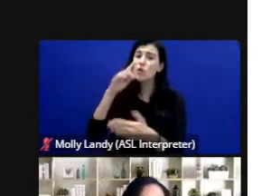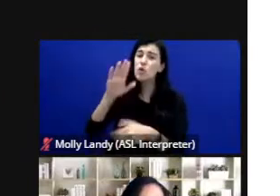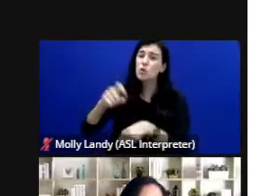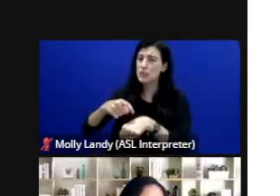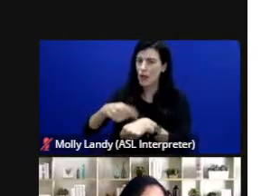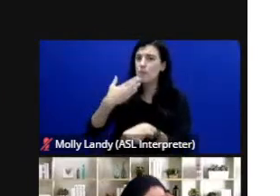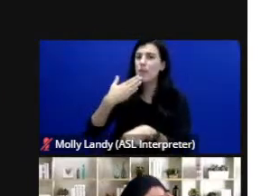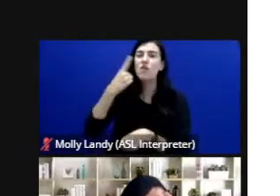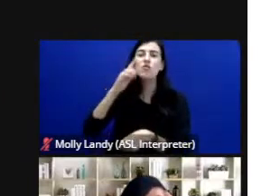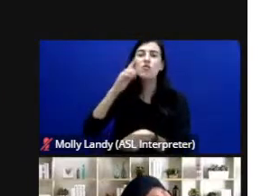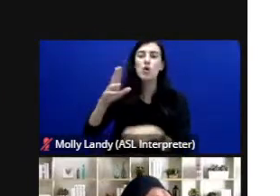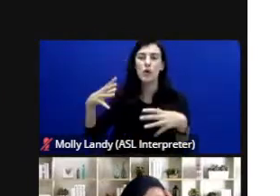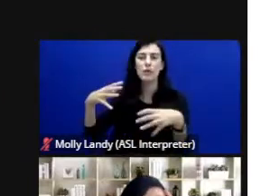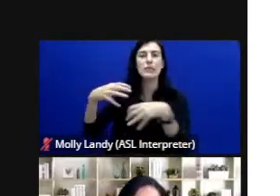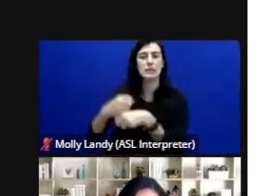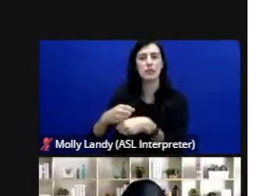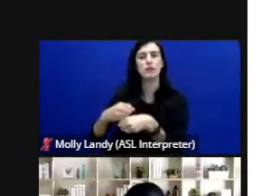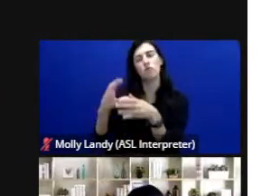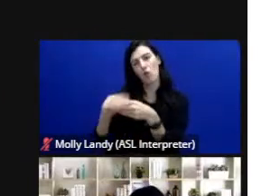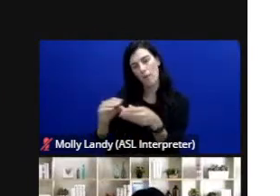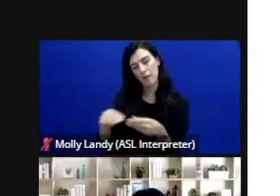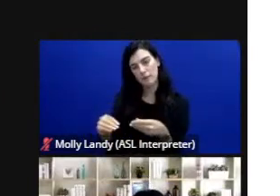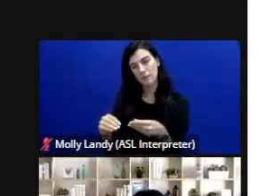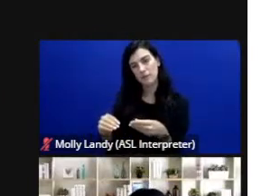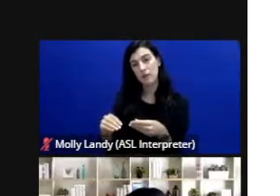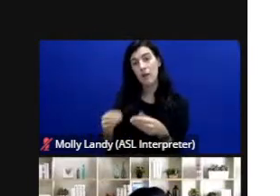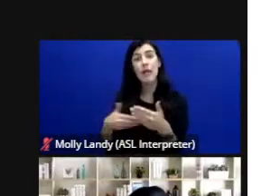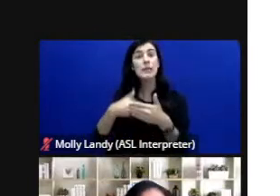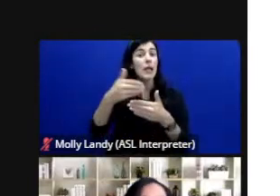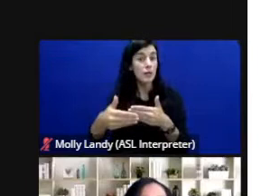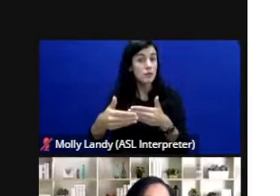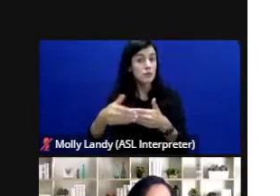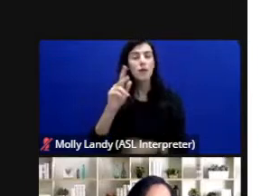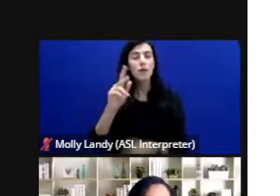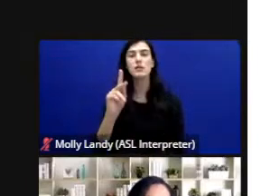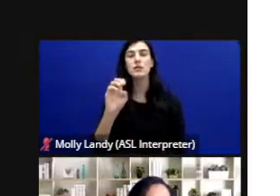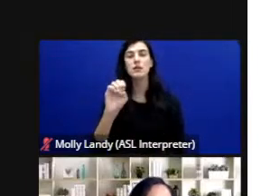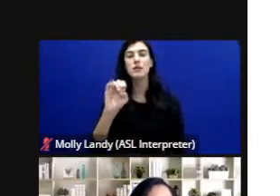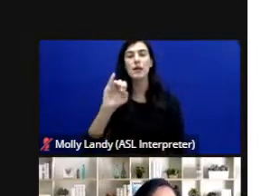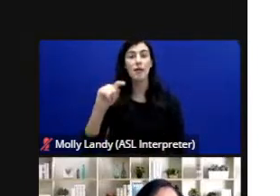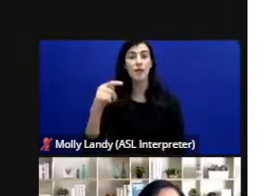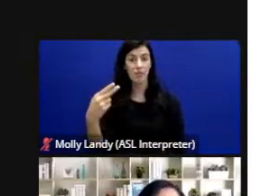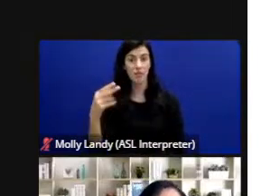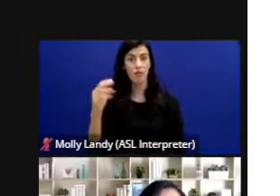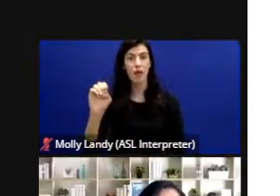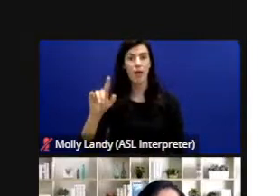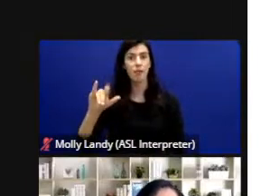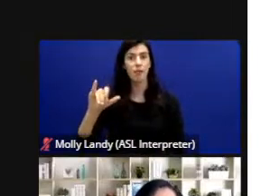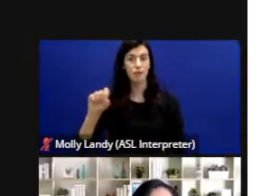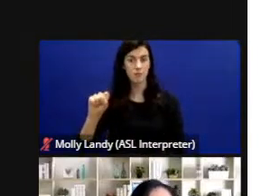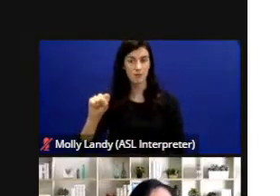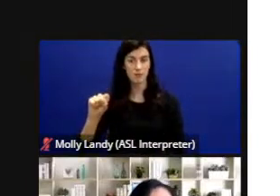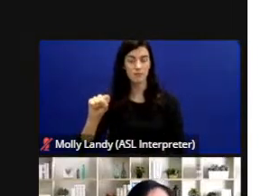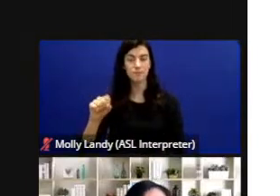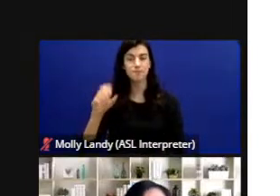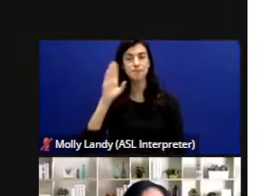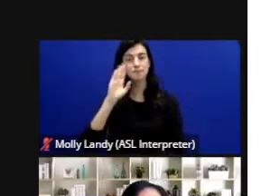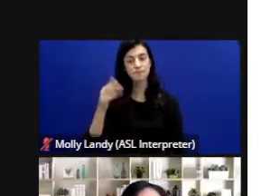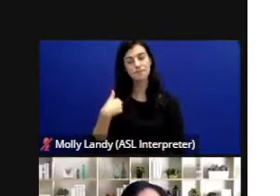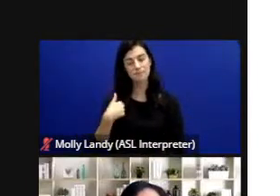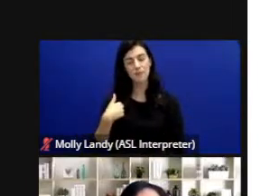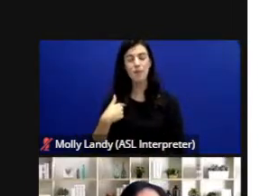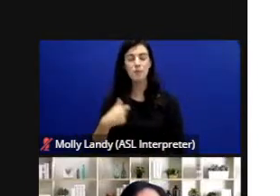you. Jennifer, next speaker. Keith Ellis. Hi, my name's Keith Ellis. I'm a